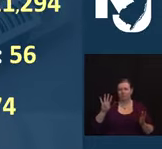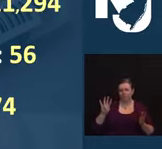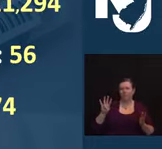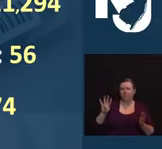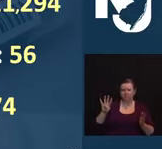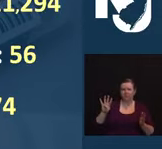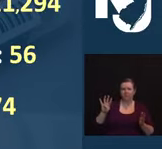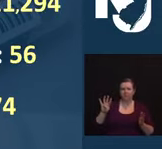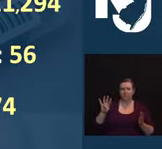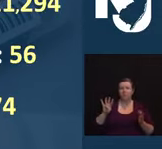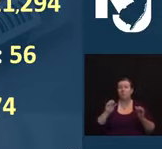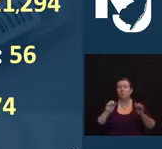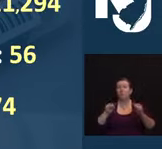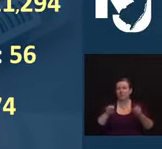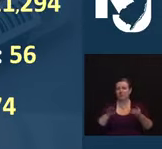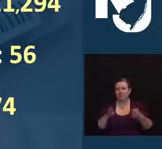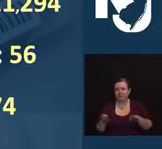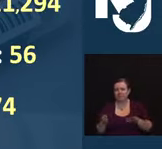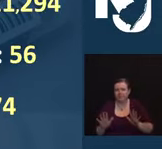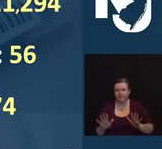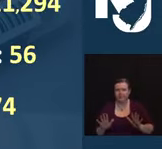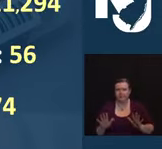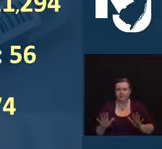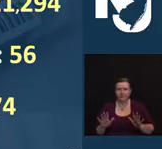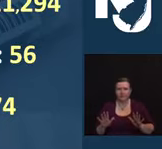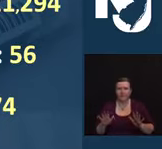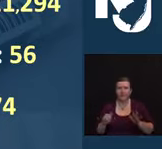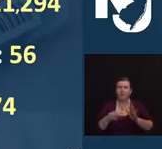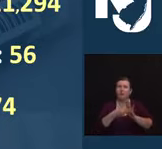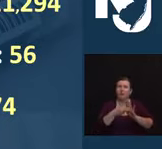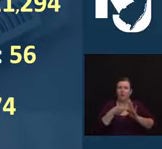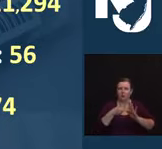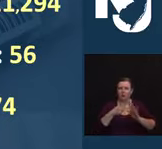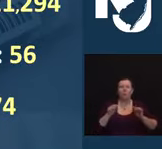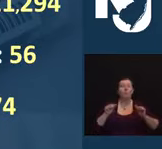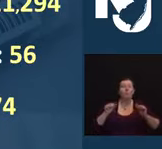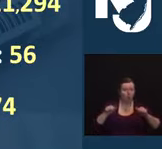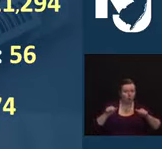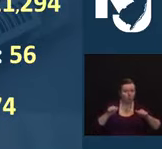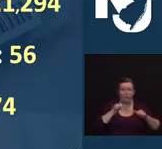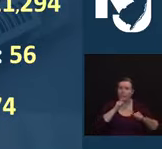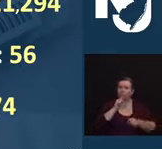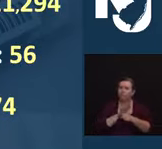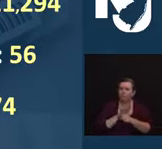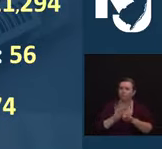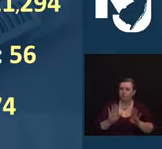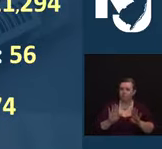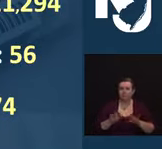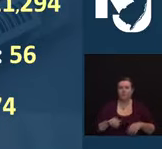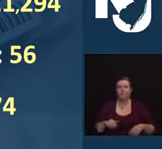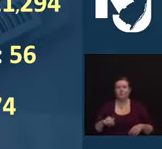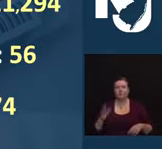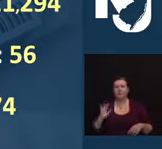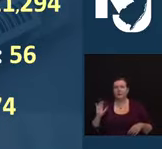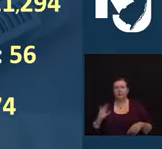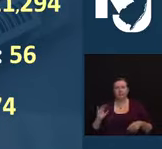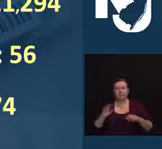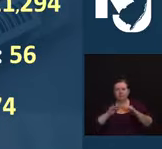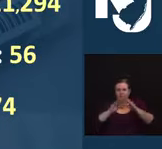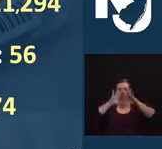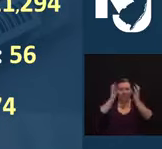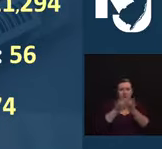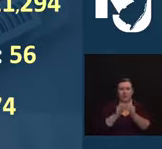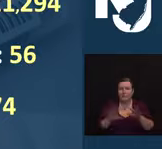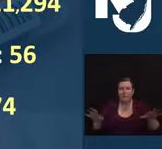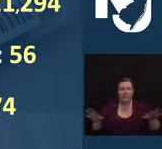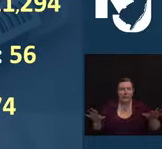stand as probable, dating back to the early days of the pandemic, when testing was scarce and may not have been performed on someone